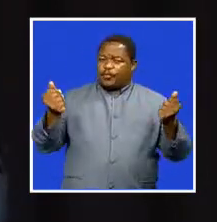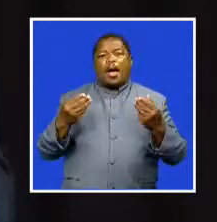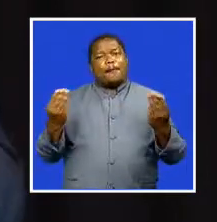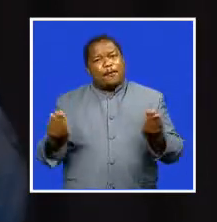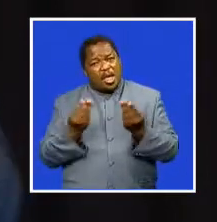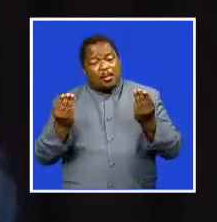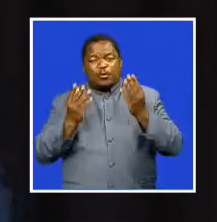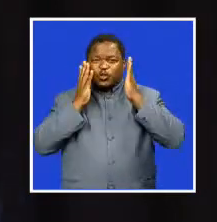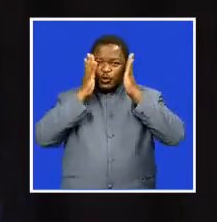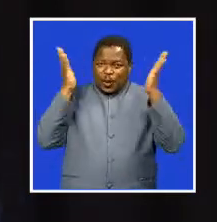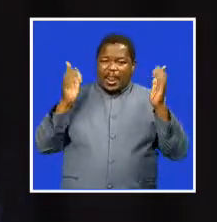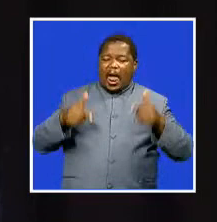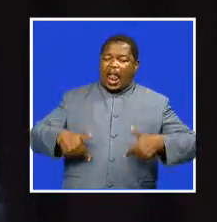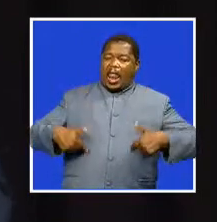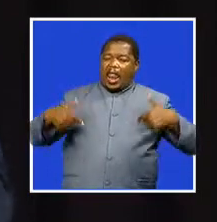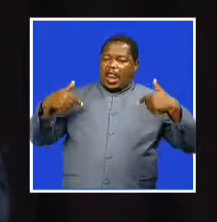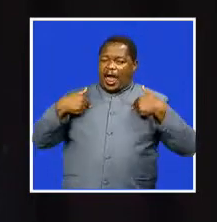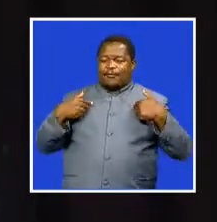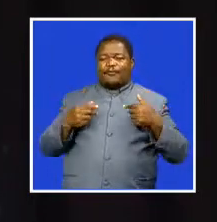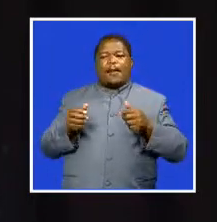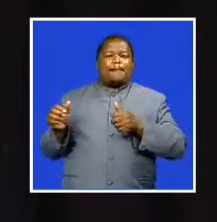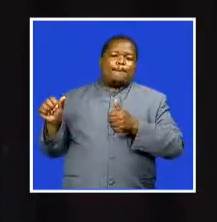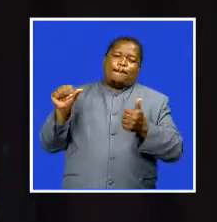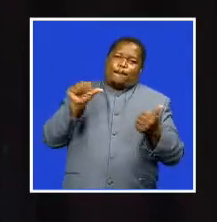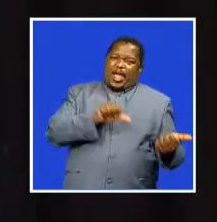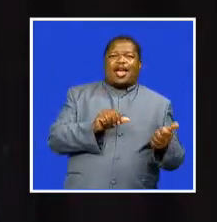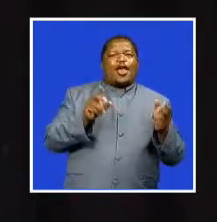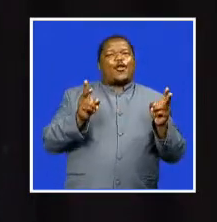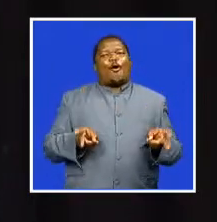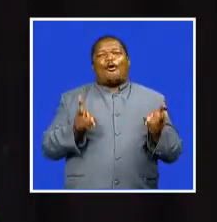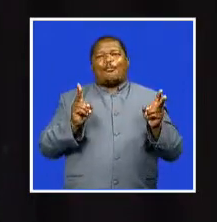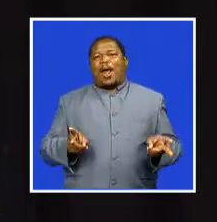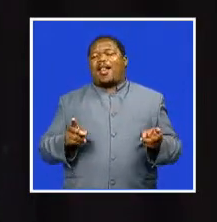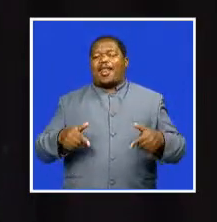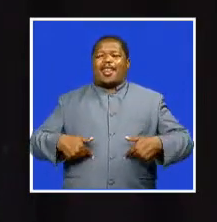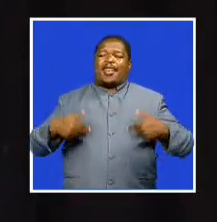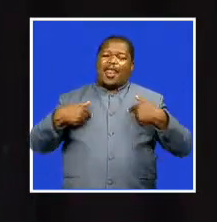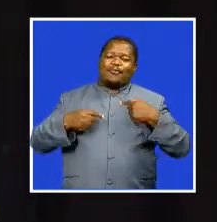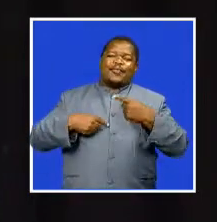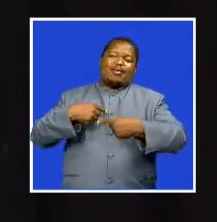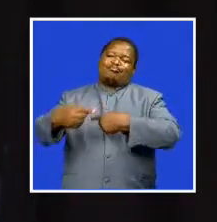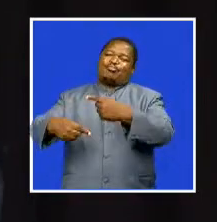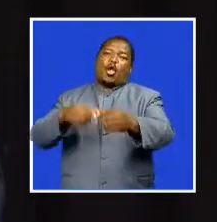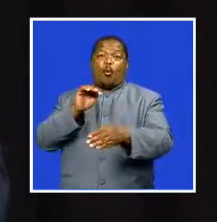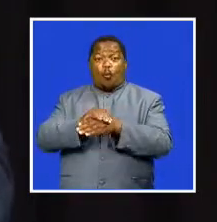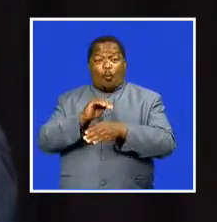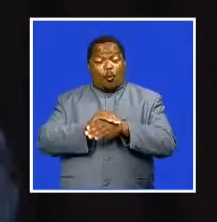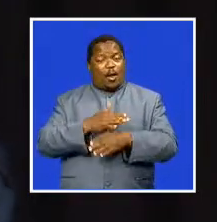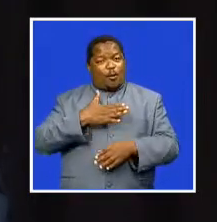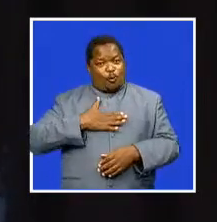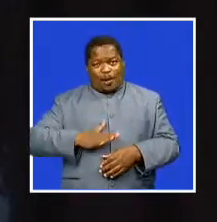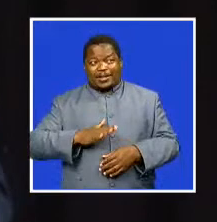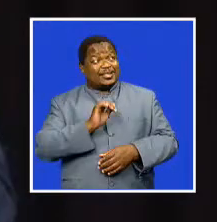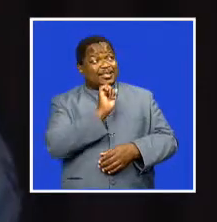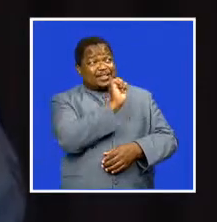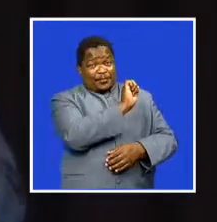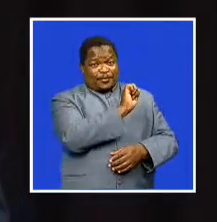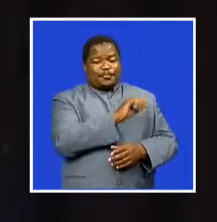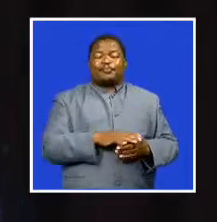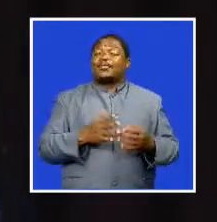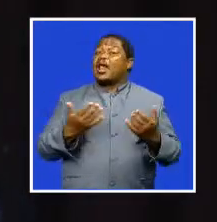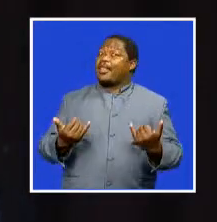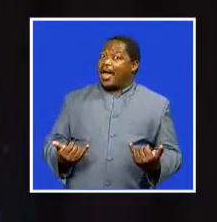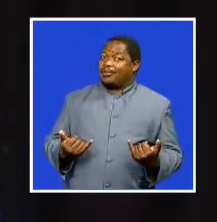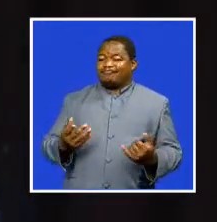esimeni sichubeke sisebente sibuyele empilweni so lokuthi nje sithi khandle kangaka